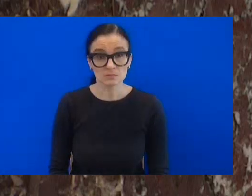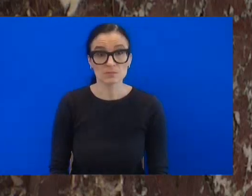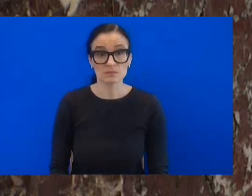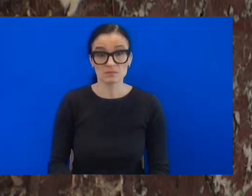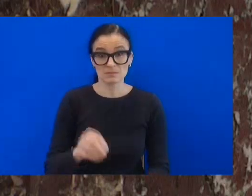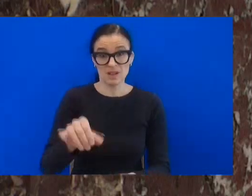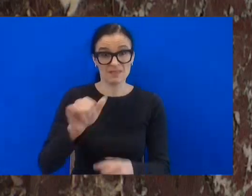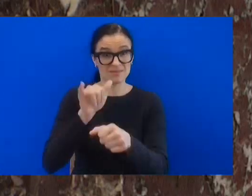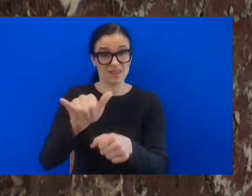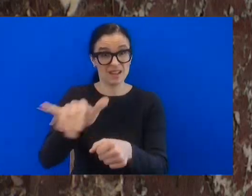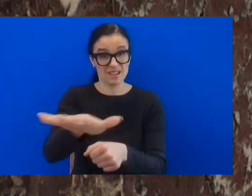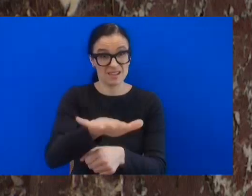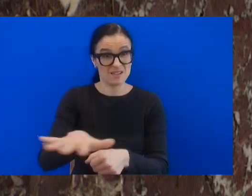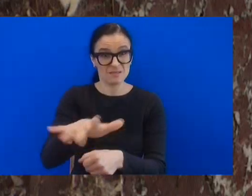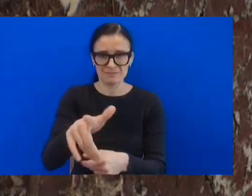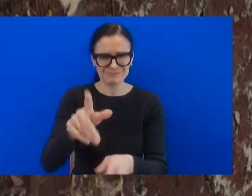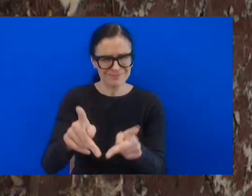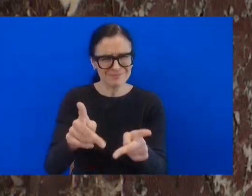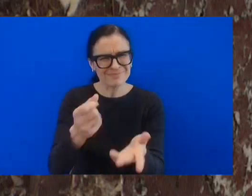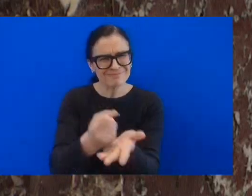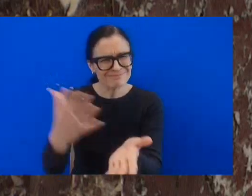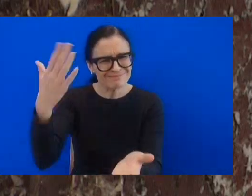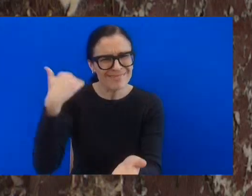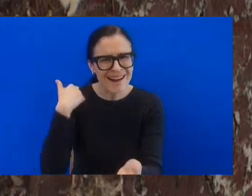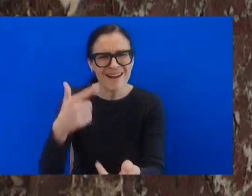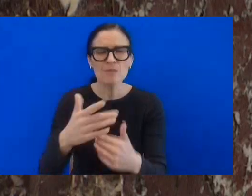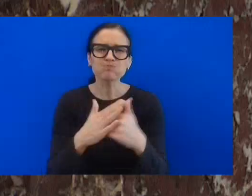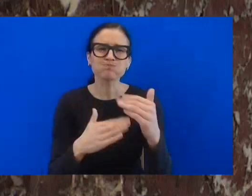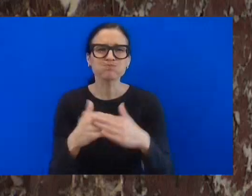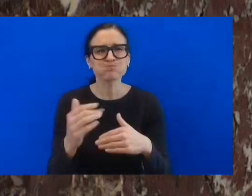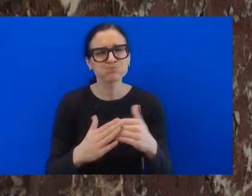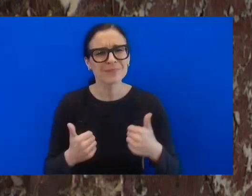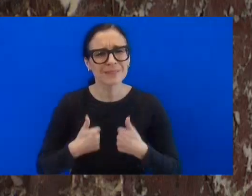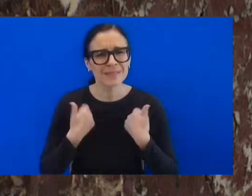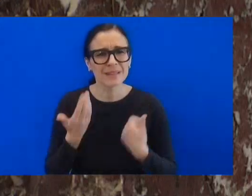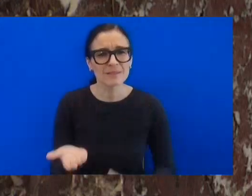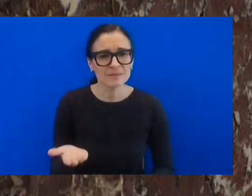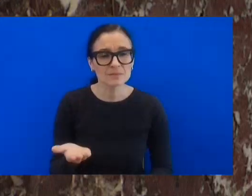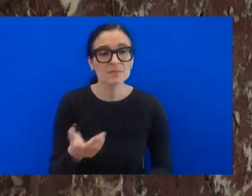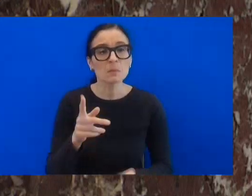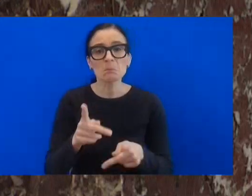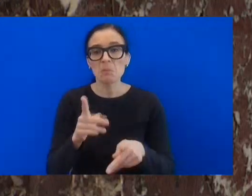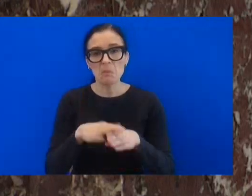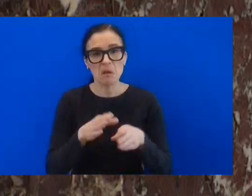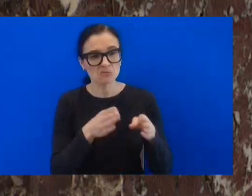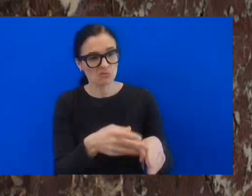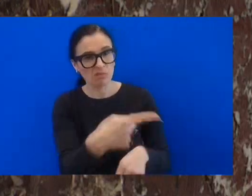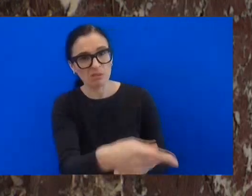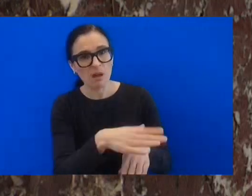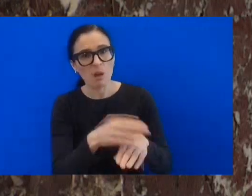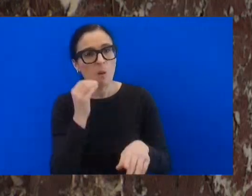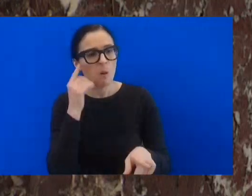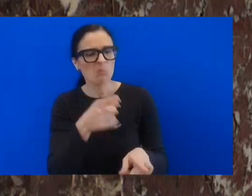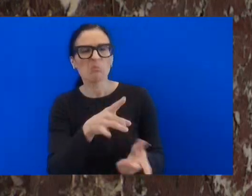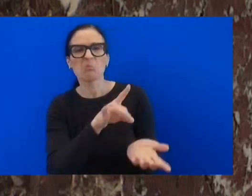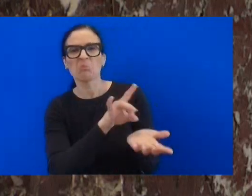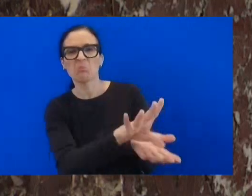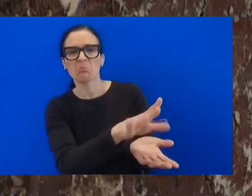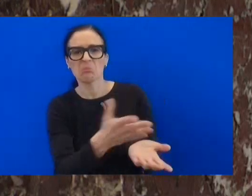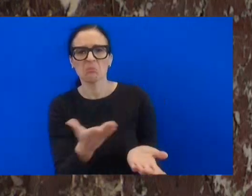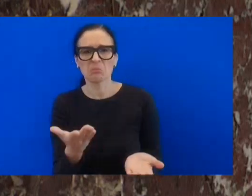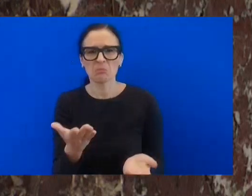the Premier, when will your government make the investments needed to end homelessness once and for all